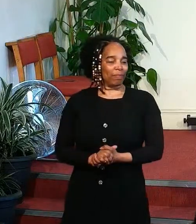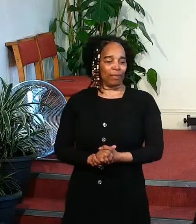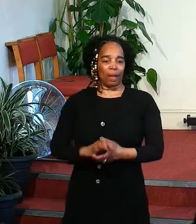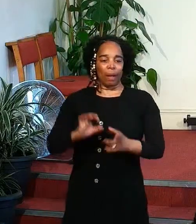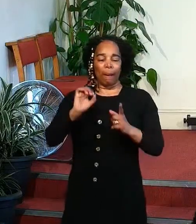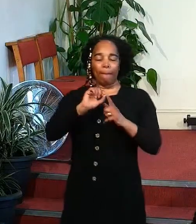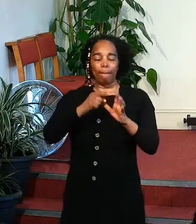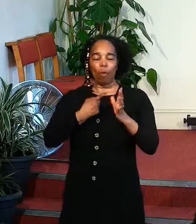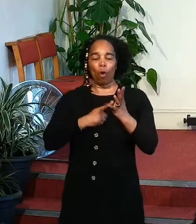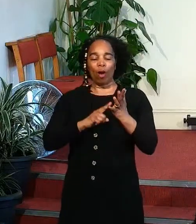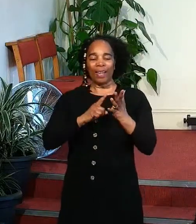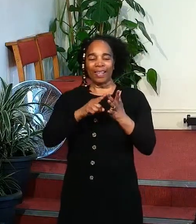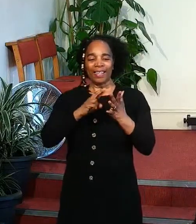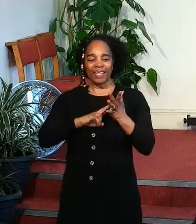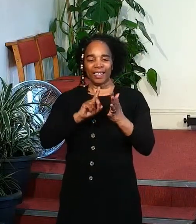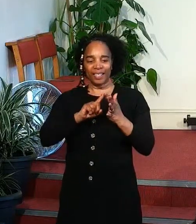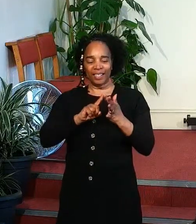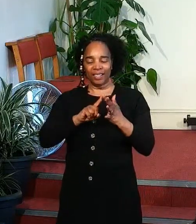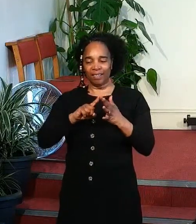Pauline and Sherelle,